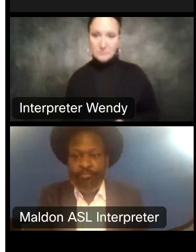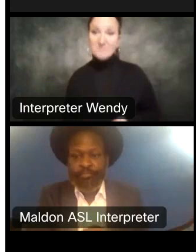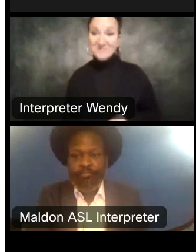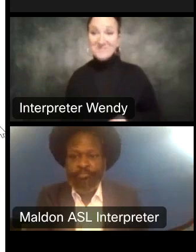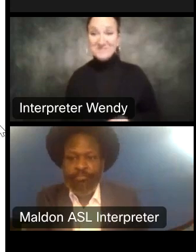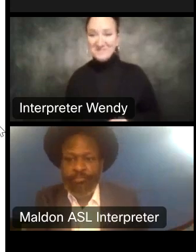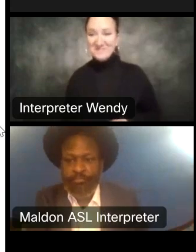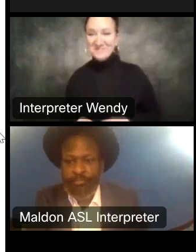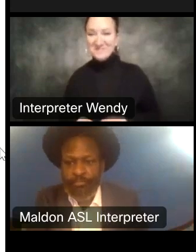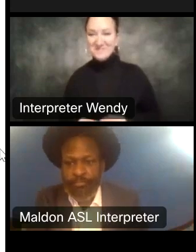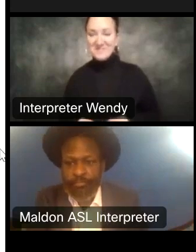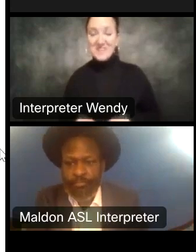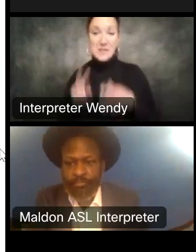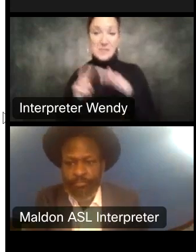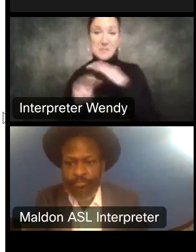2033.